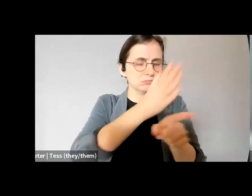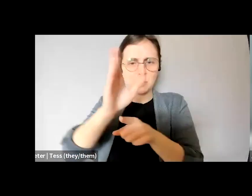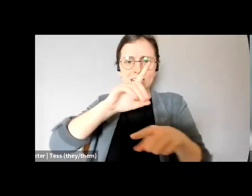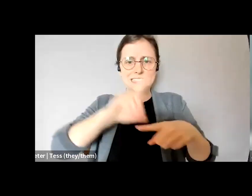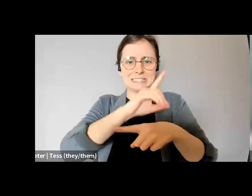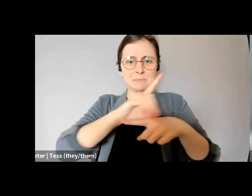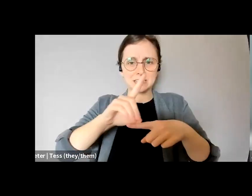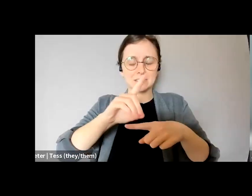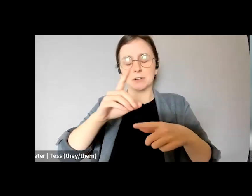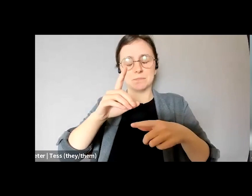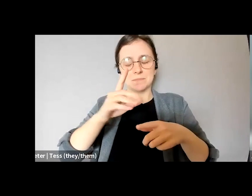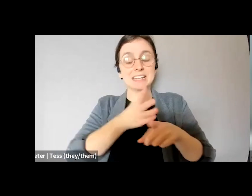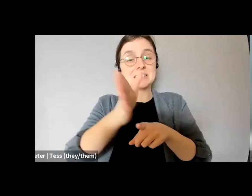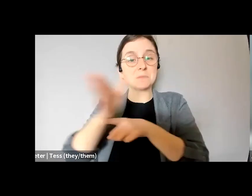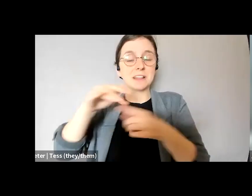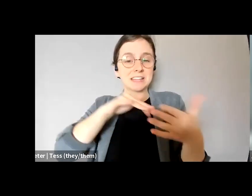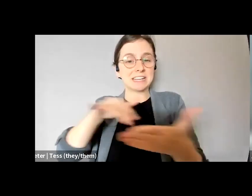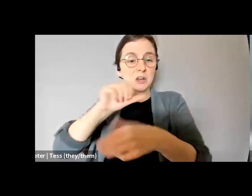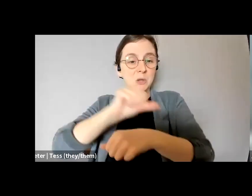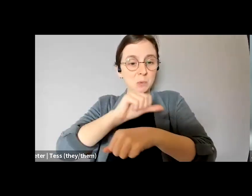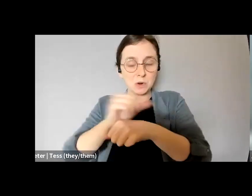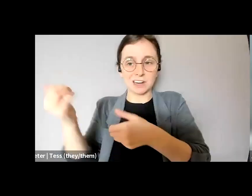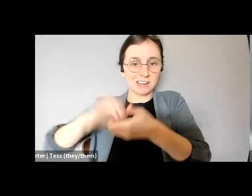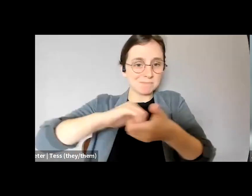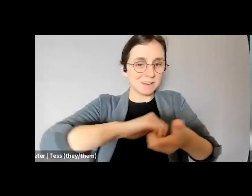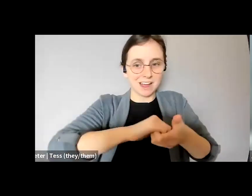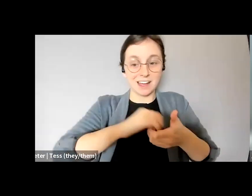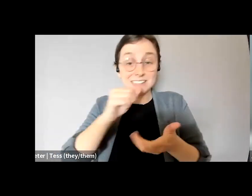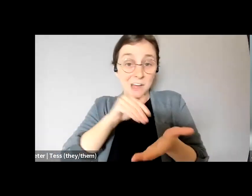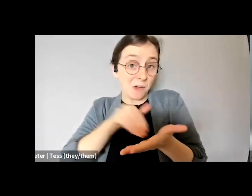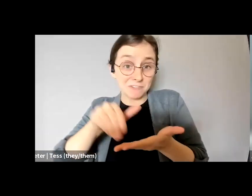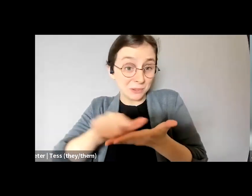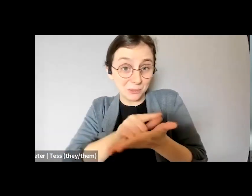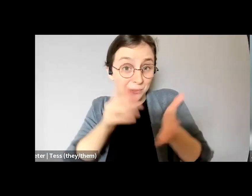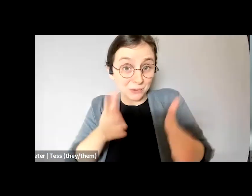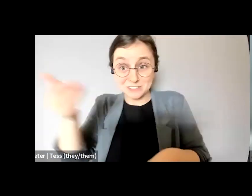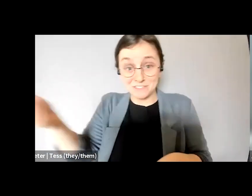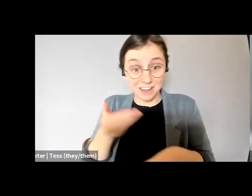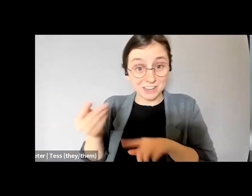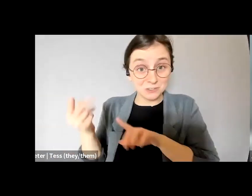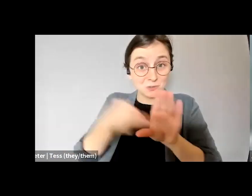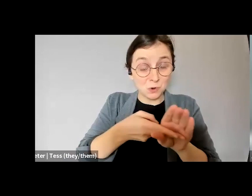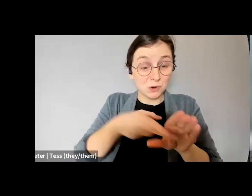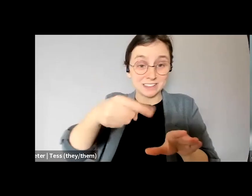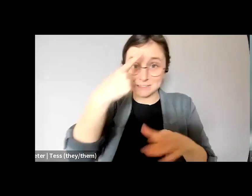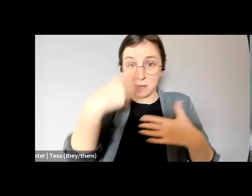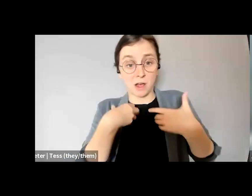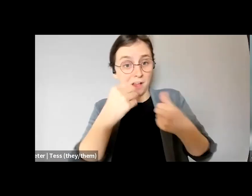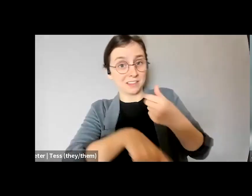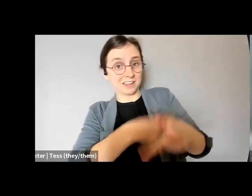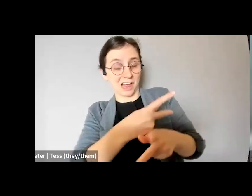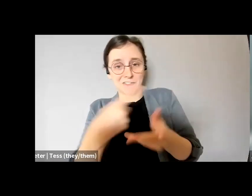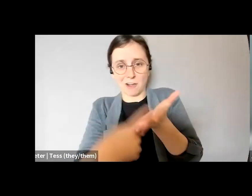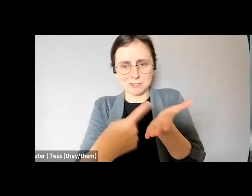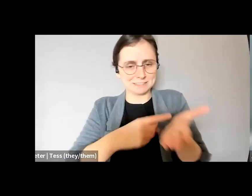it's not often that lawyers and legal academics get invited to these types of conversations. It was also apparent to me